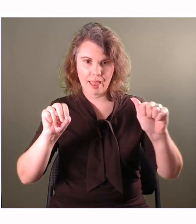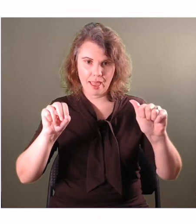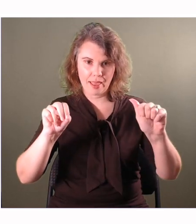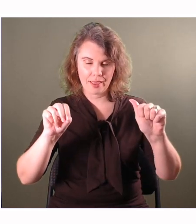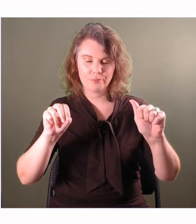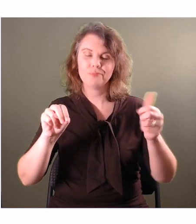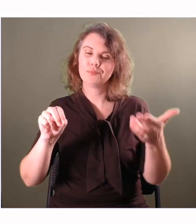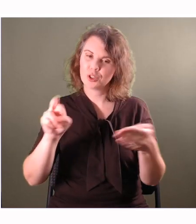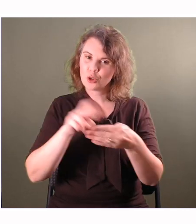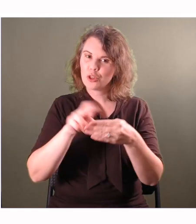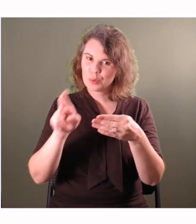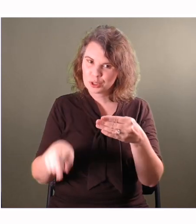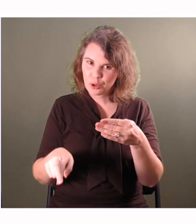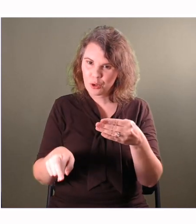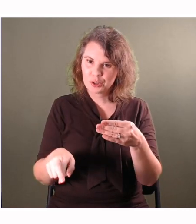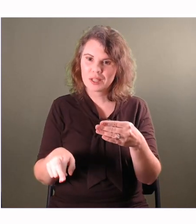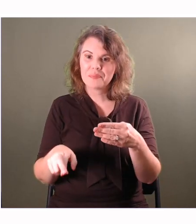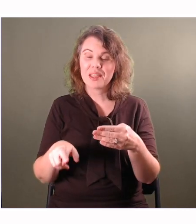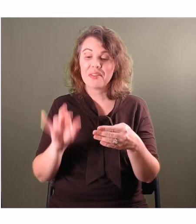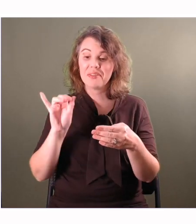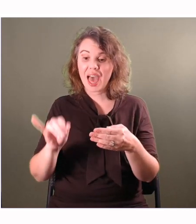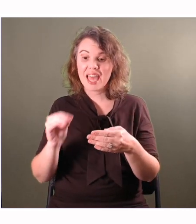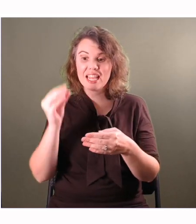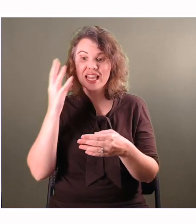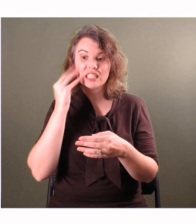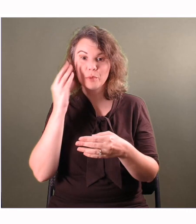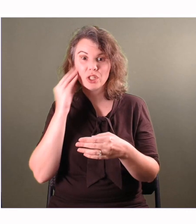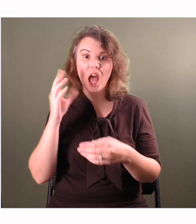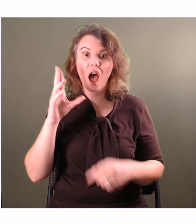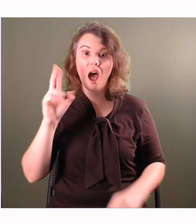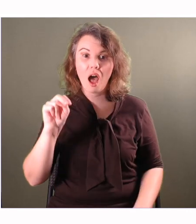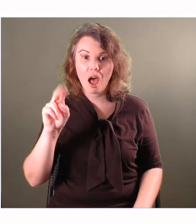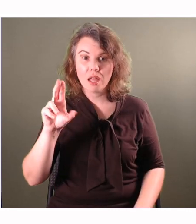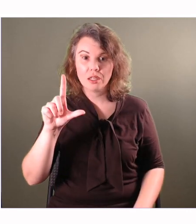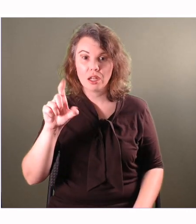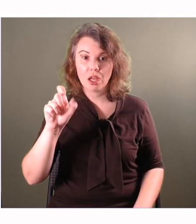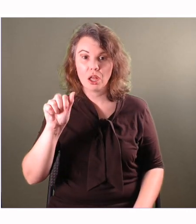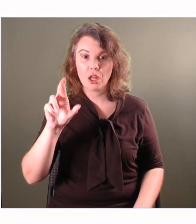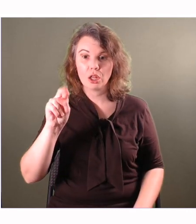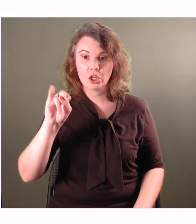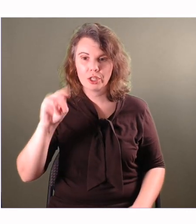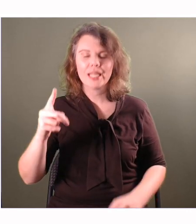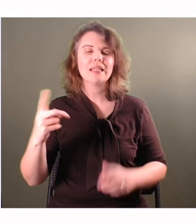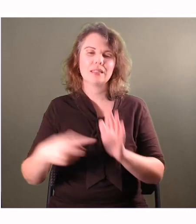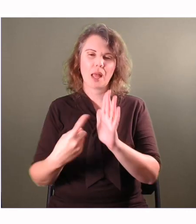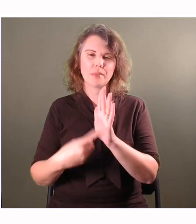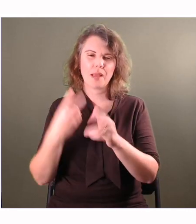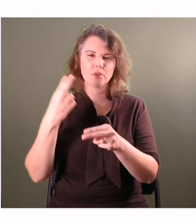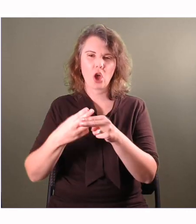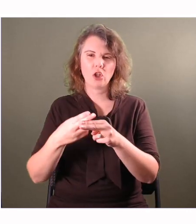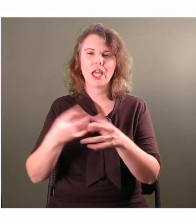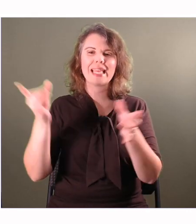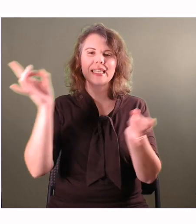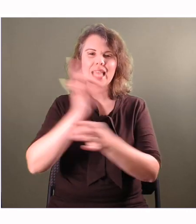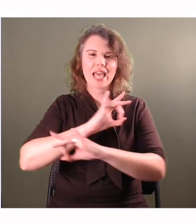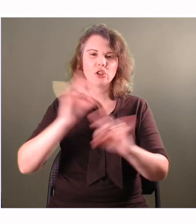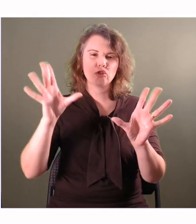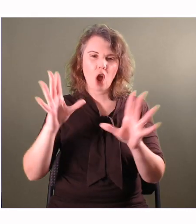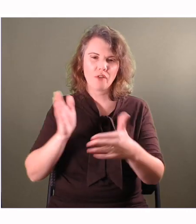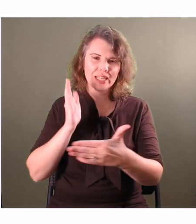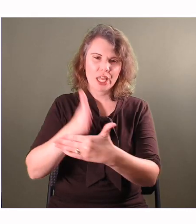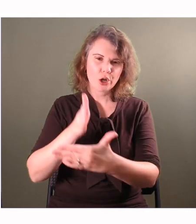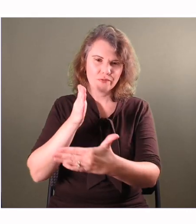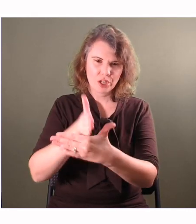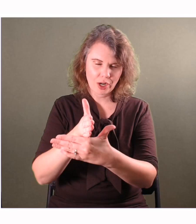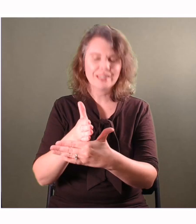The net result of this, so this unlearning effect is sometimes been called catastrophic interference, and it's something that occurs